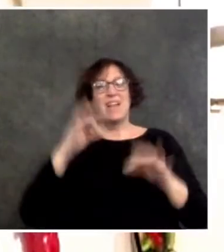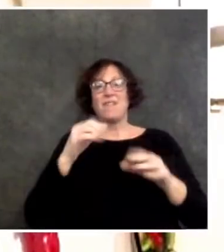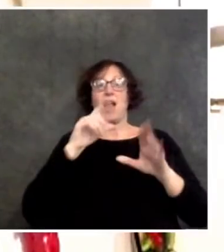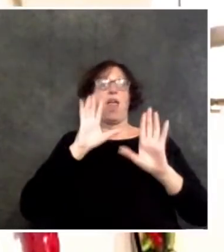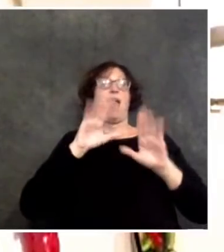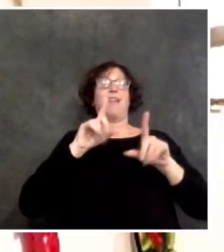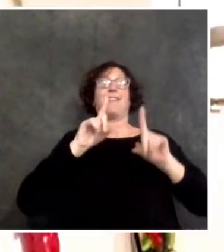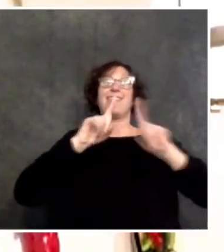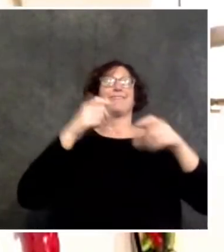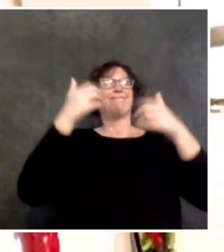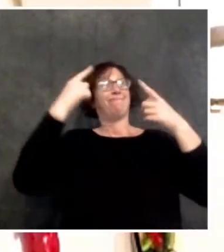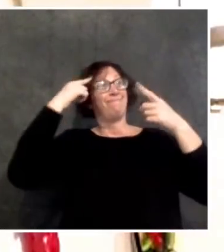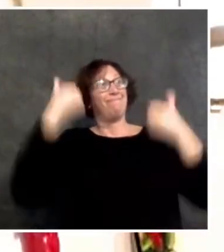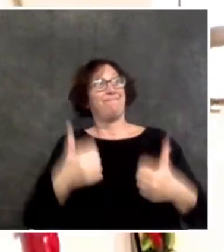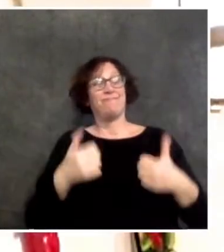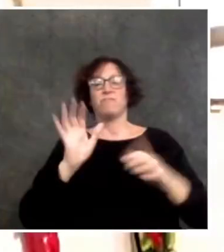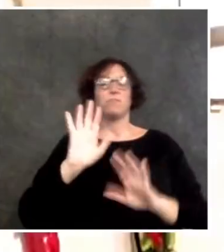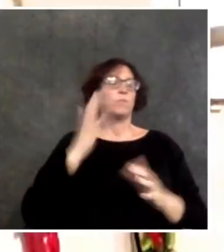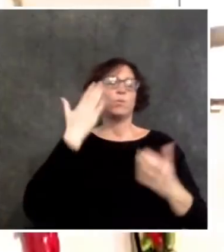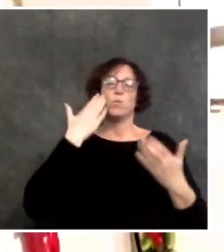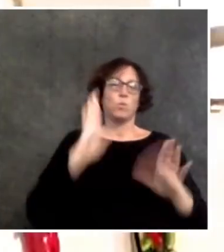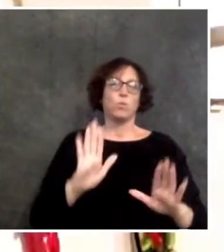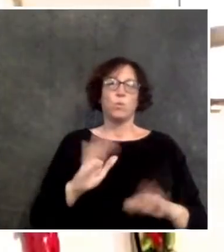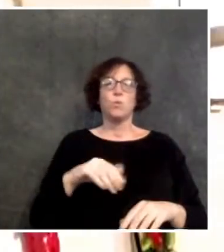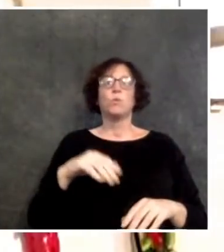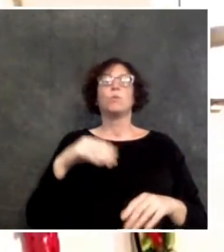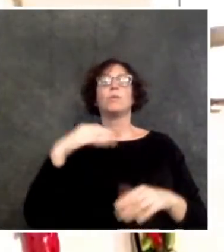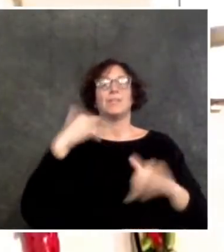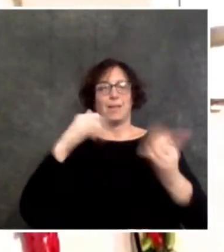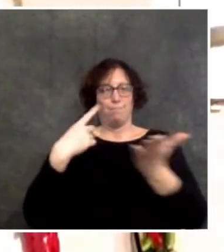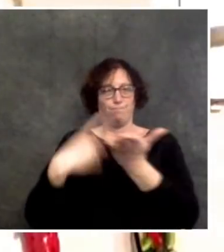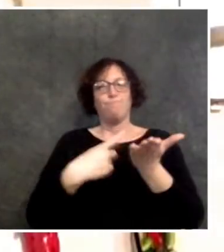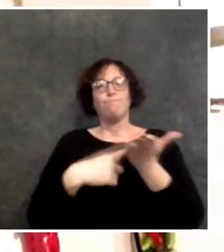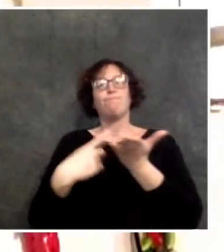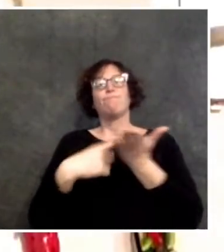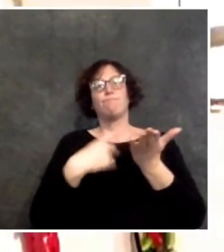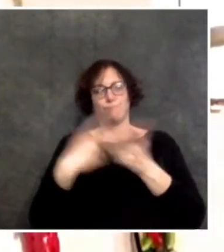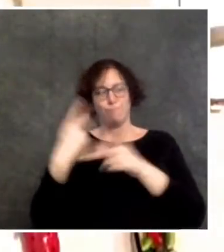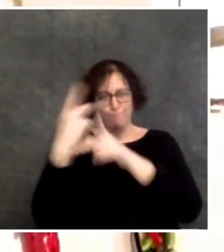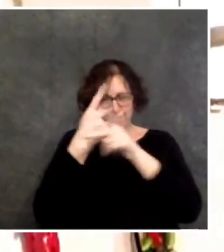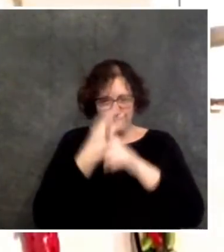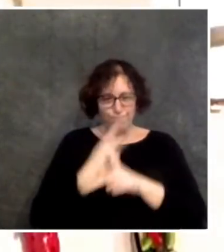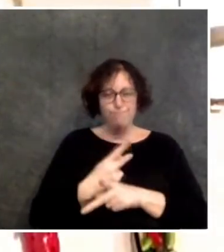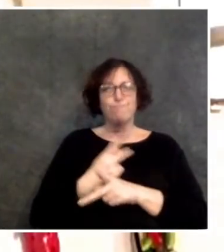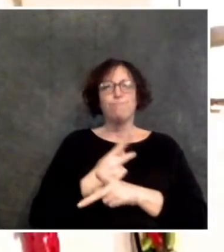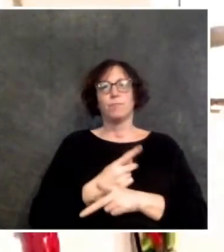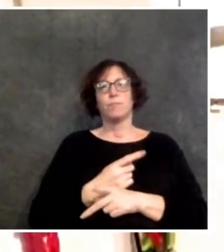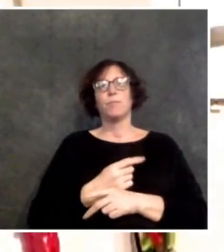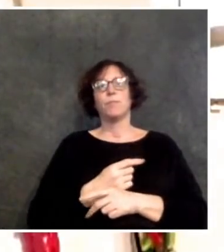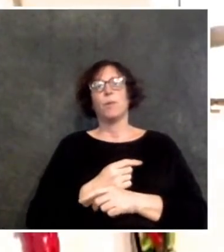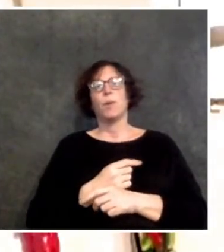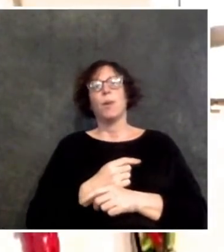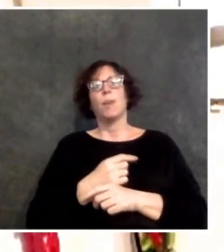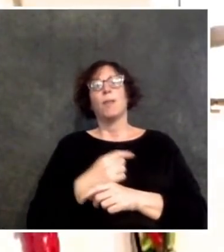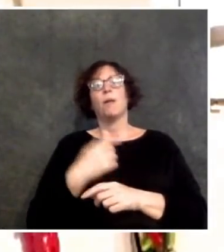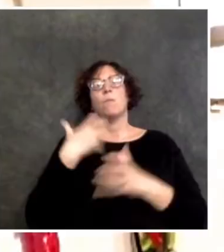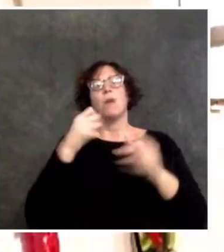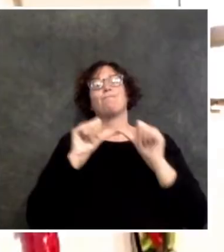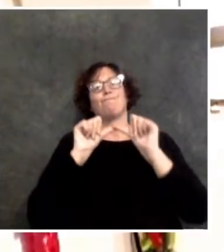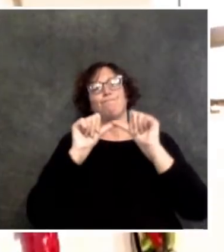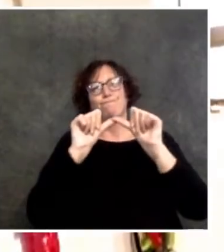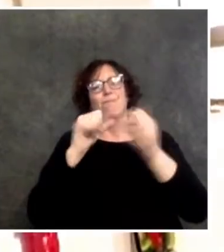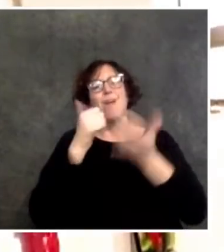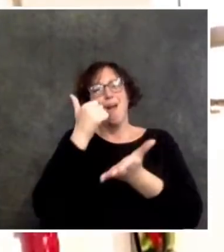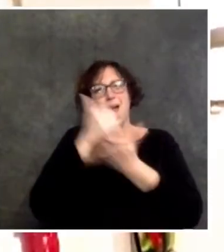to understand we're going to be actively engaged, and we want to make sure that academically students have opportunities to be engaged as we go through next